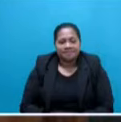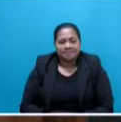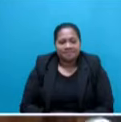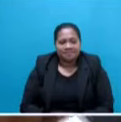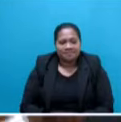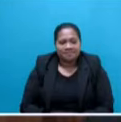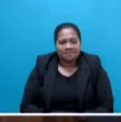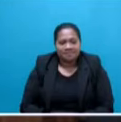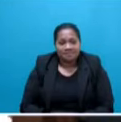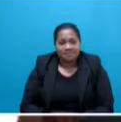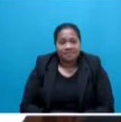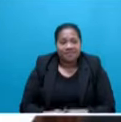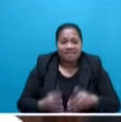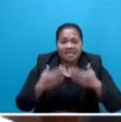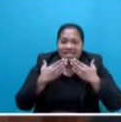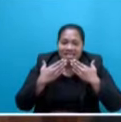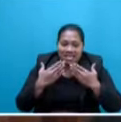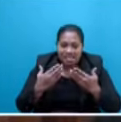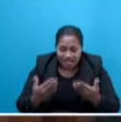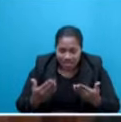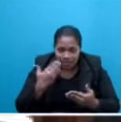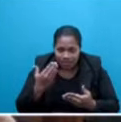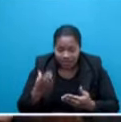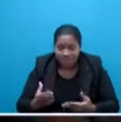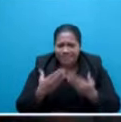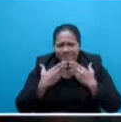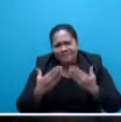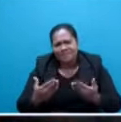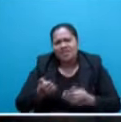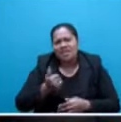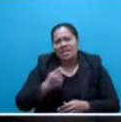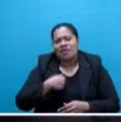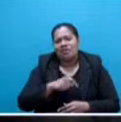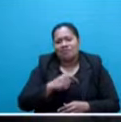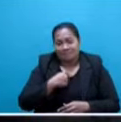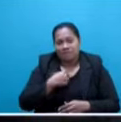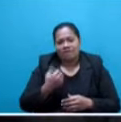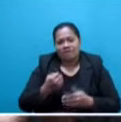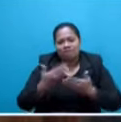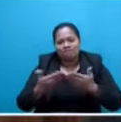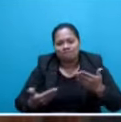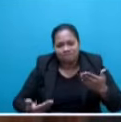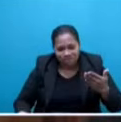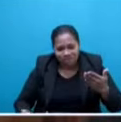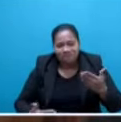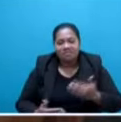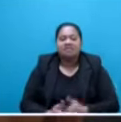Thank you, Speaker Sir. I thank you for allowing me this opportunity to contribute towards His Excellency's